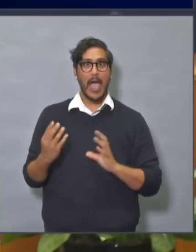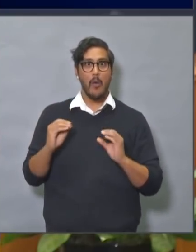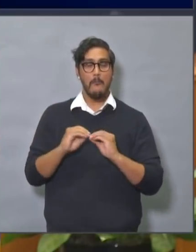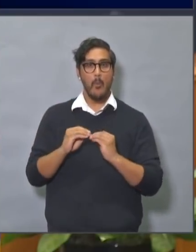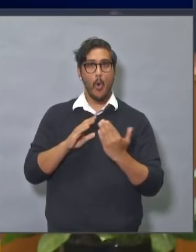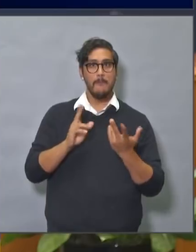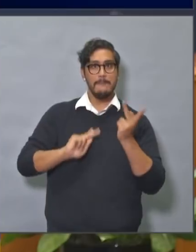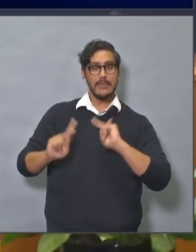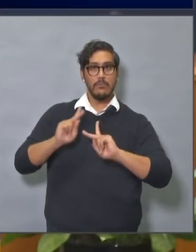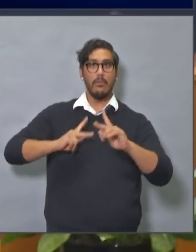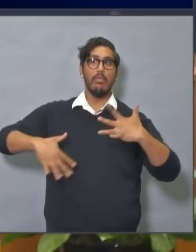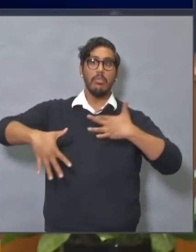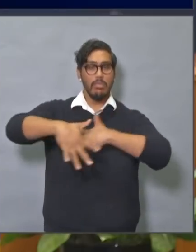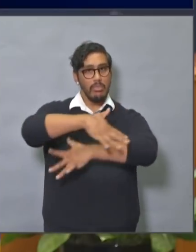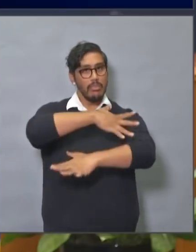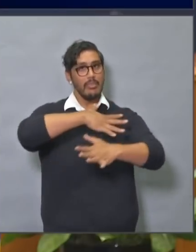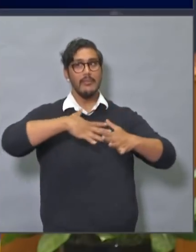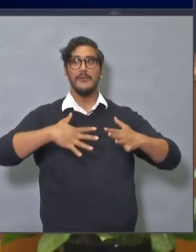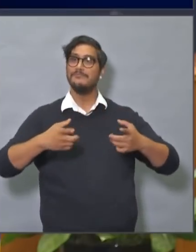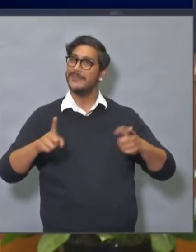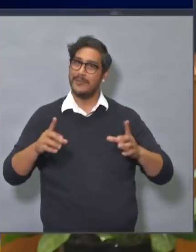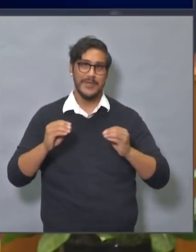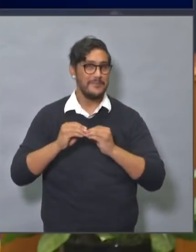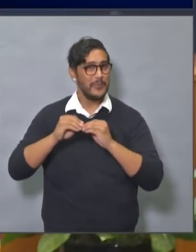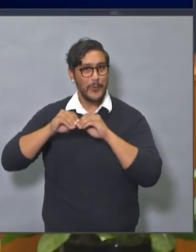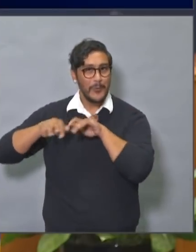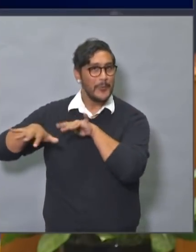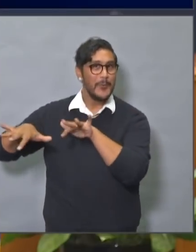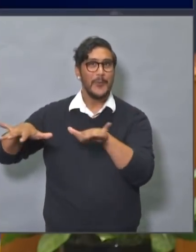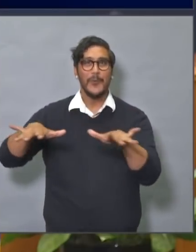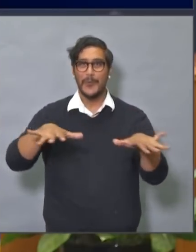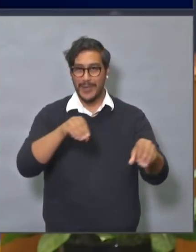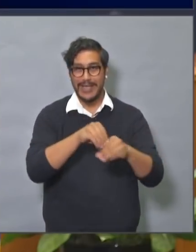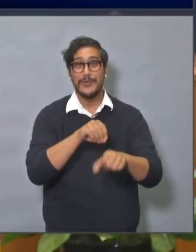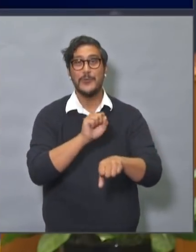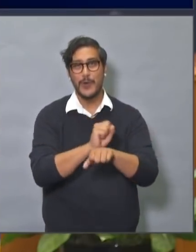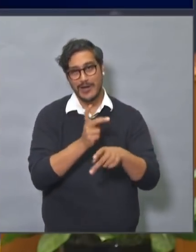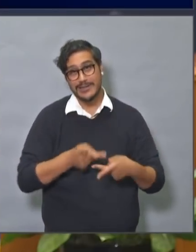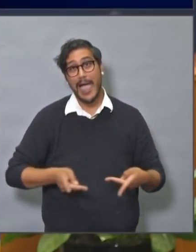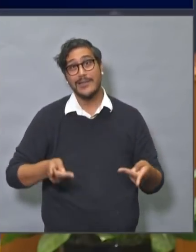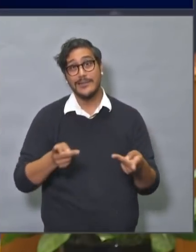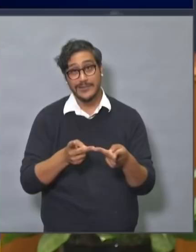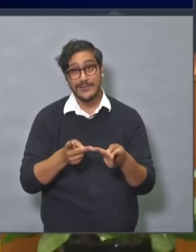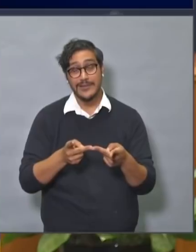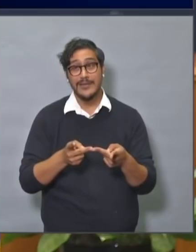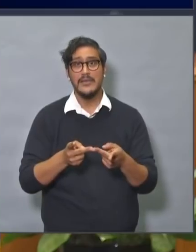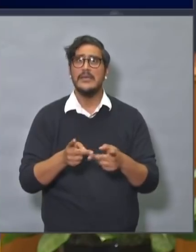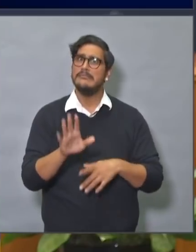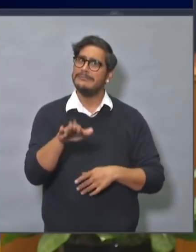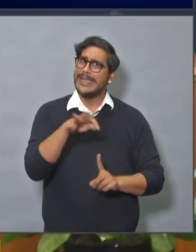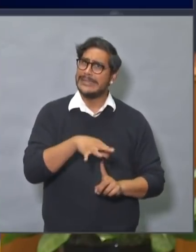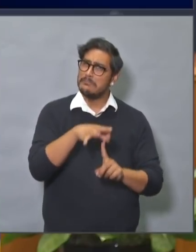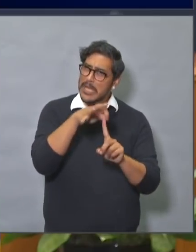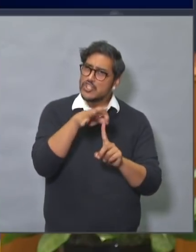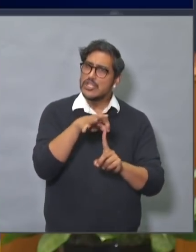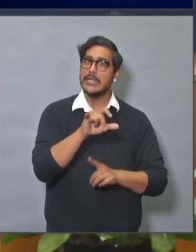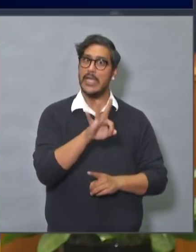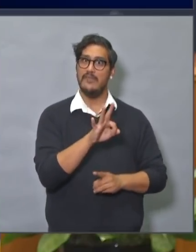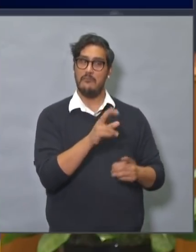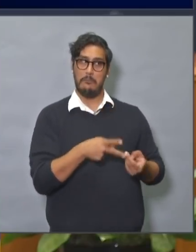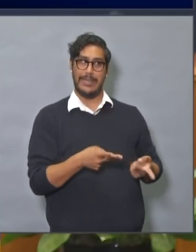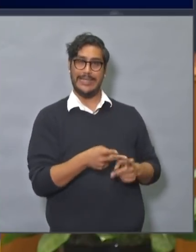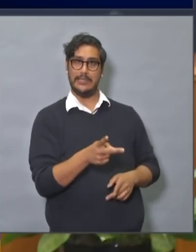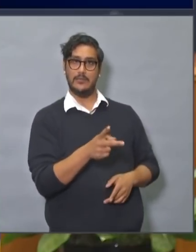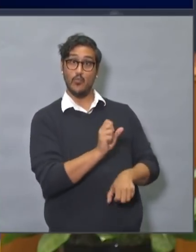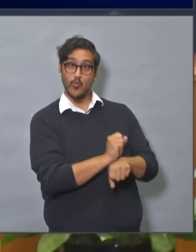also shows up in more spread that's at some of our work sites, particularly work sites where people are very close together for long periods